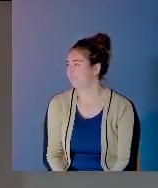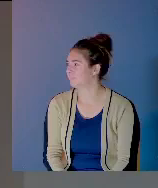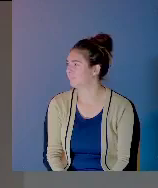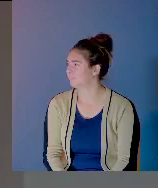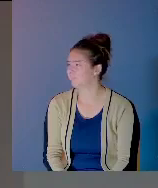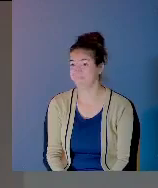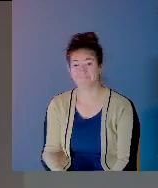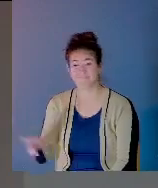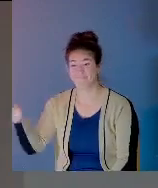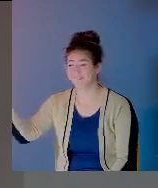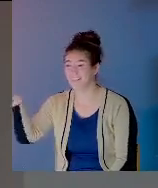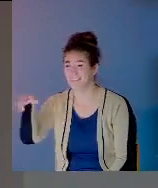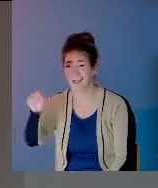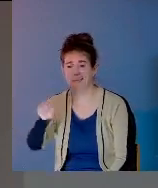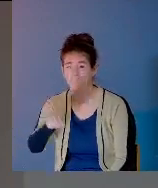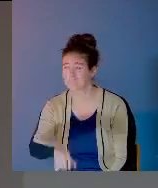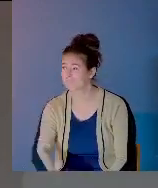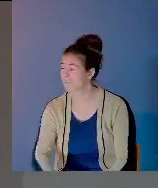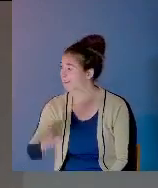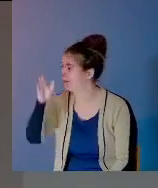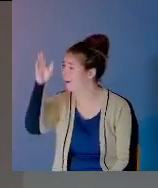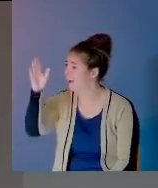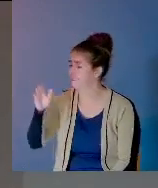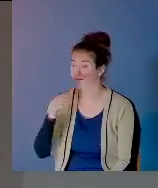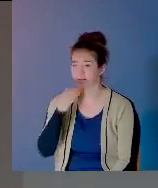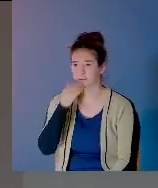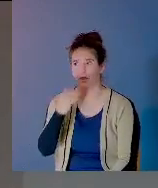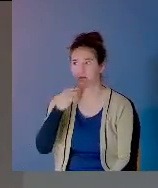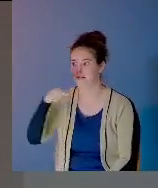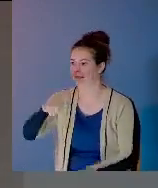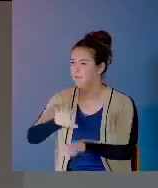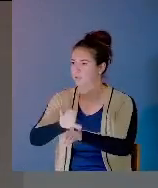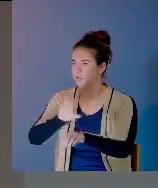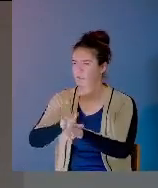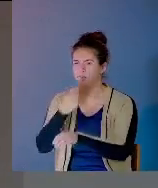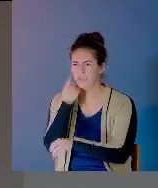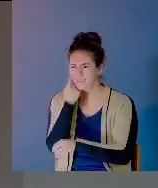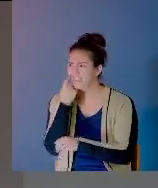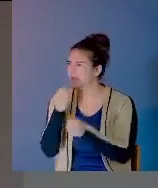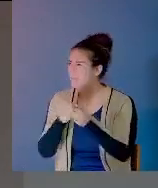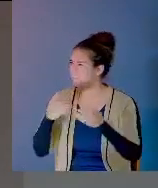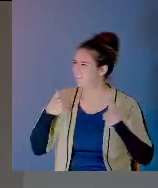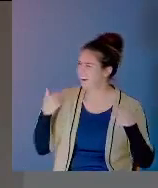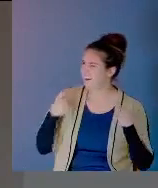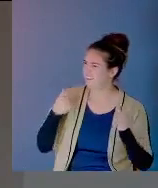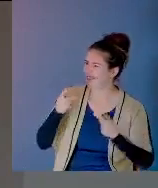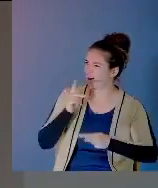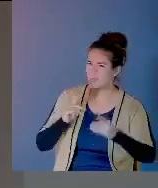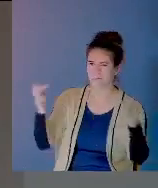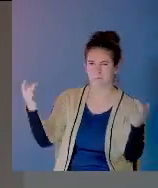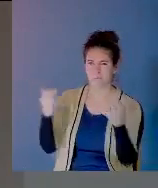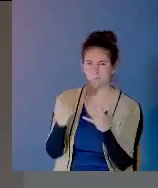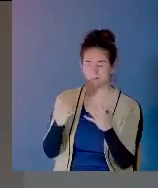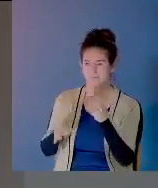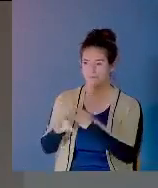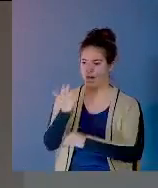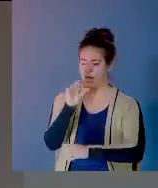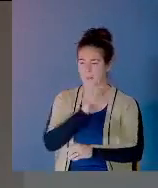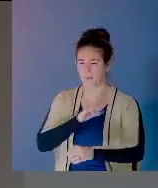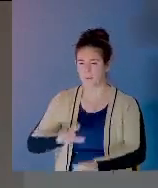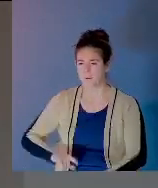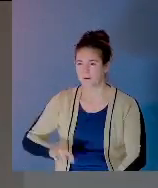Yeah, God's been really, really good to this church recently with these young folks that have found the Lord, and we're looking forward